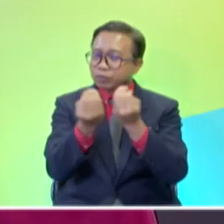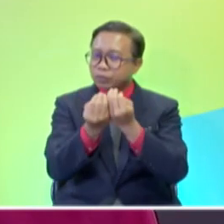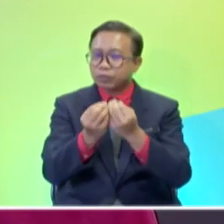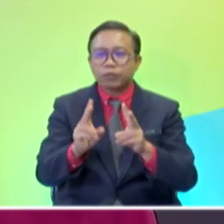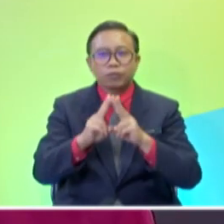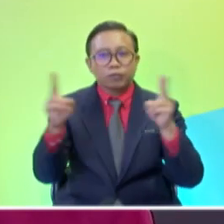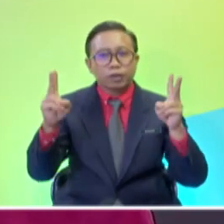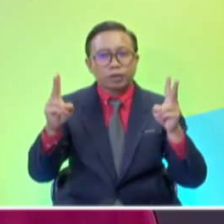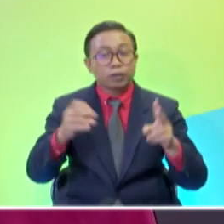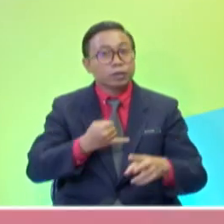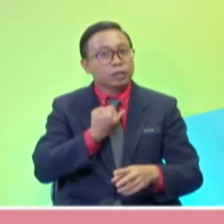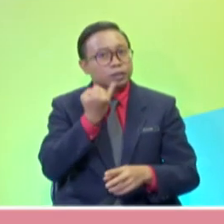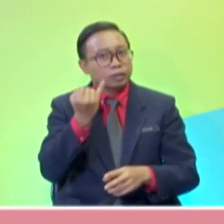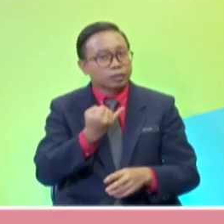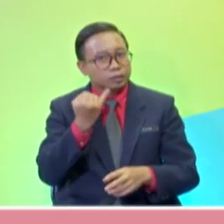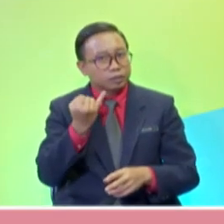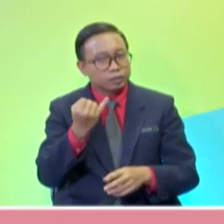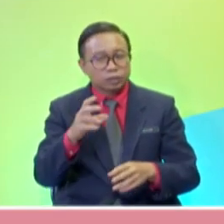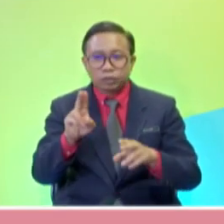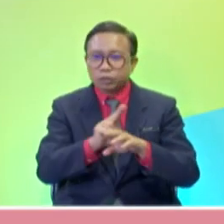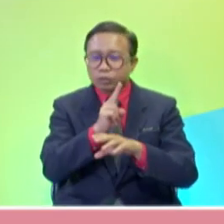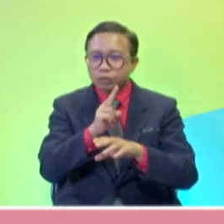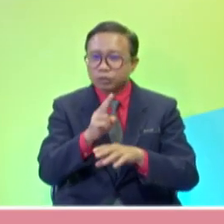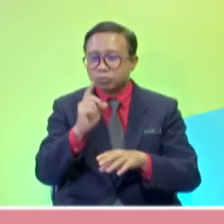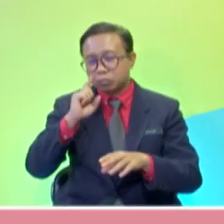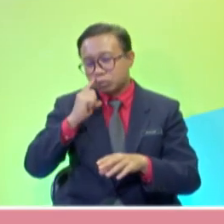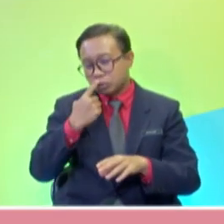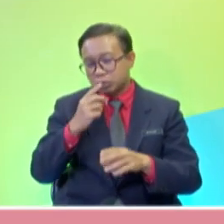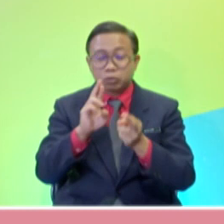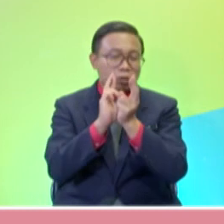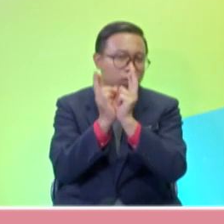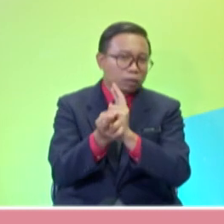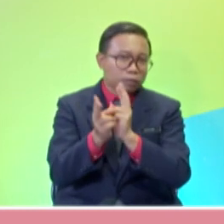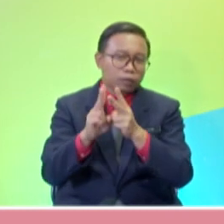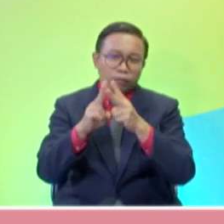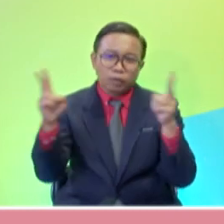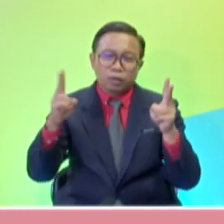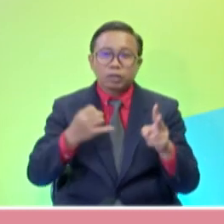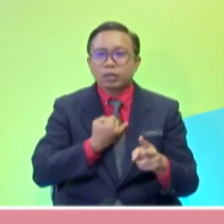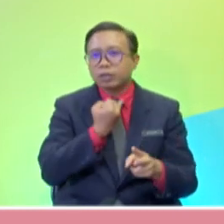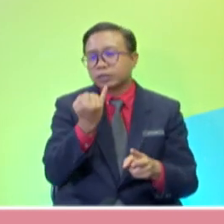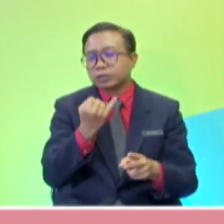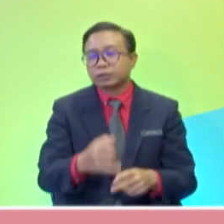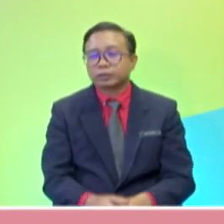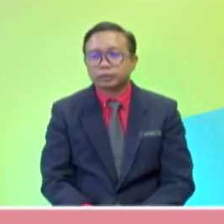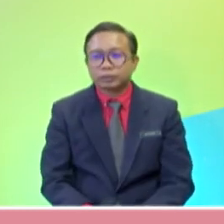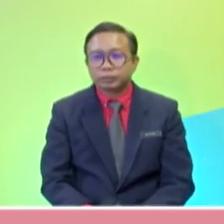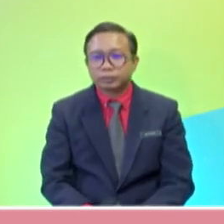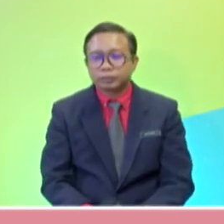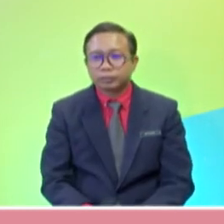very interesting, and you have to use the word boring to replace very interesting. Okay. Okay. All